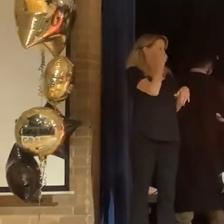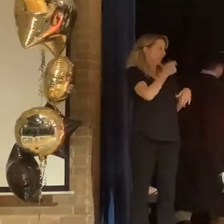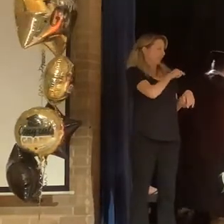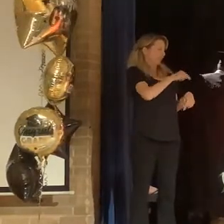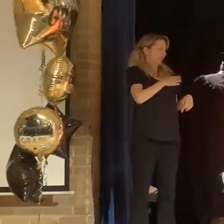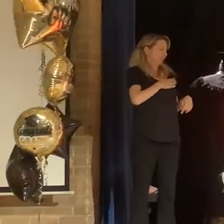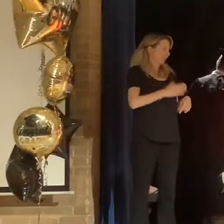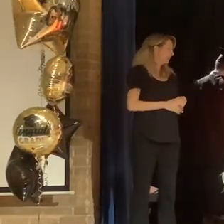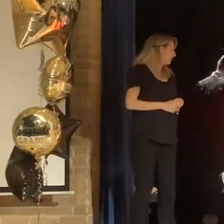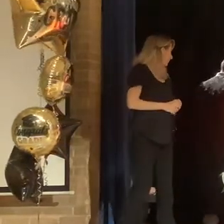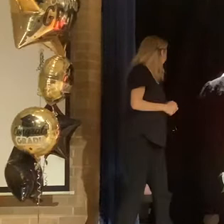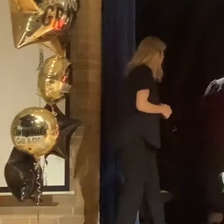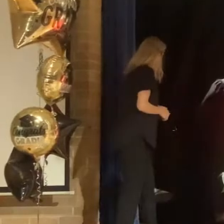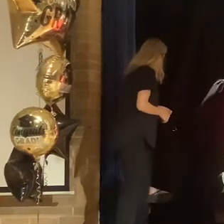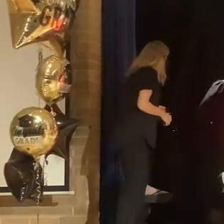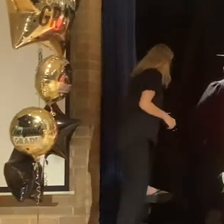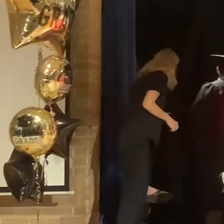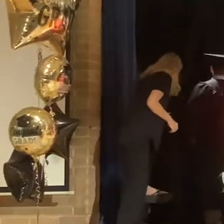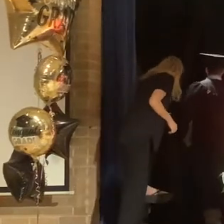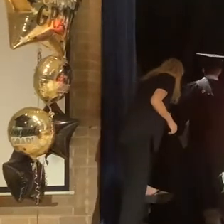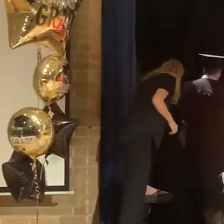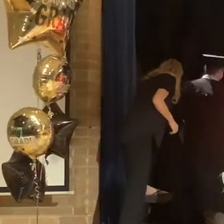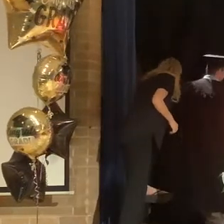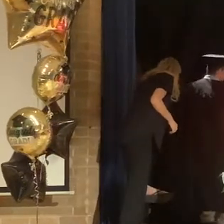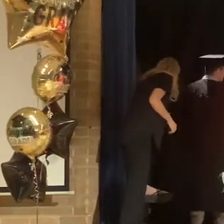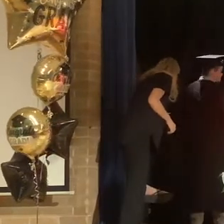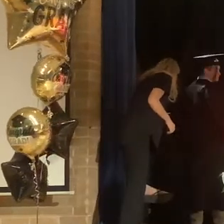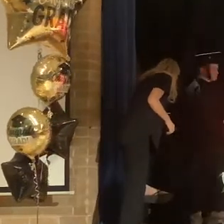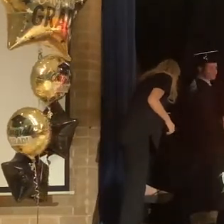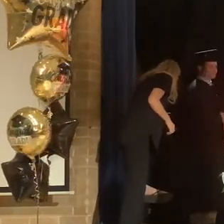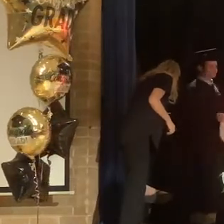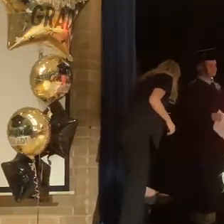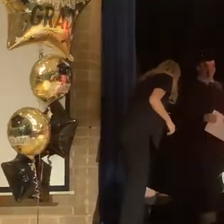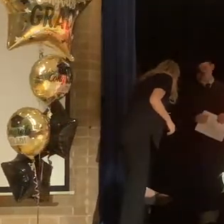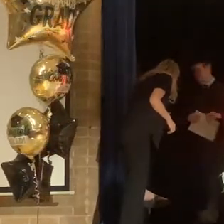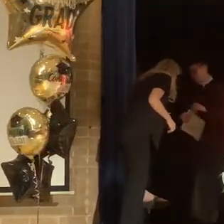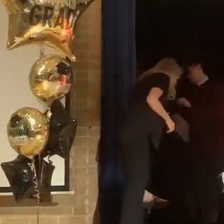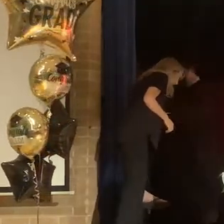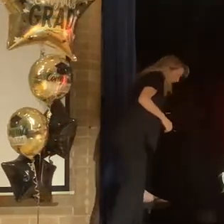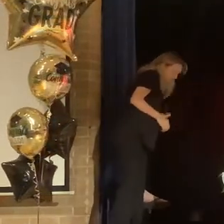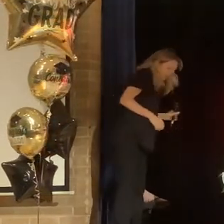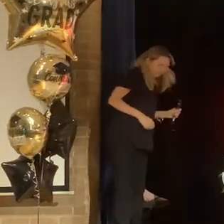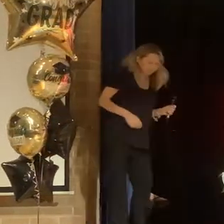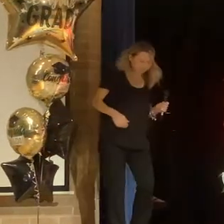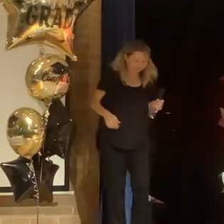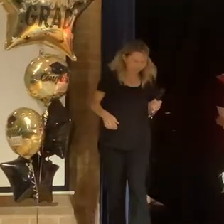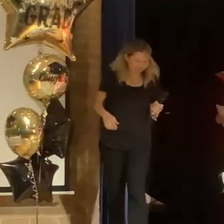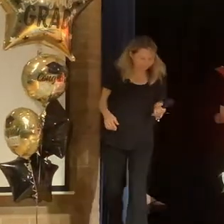Racanelli.